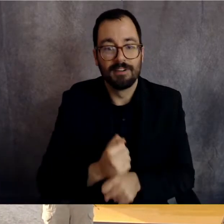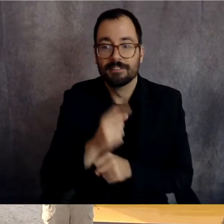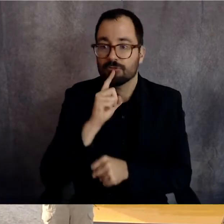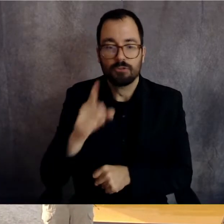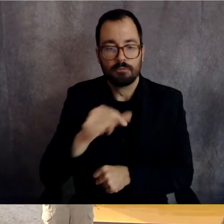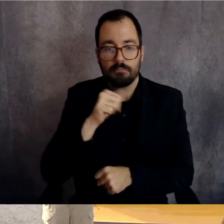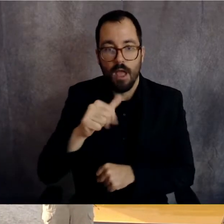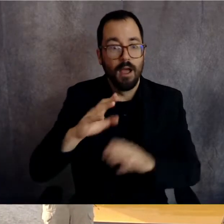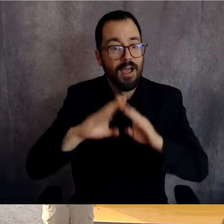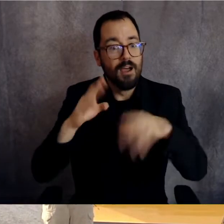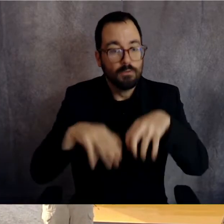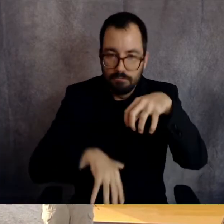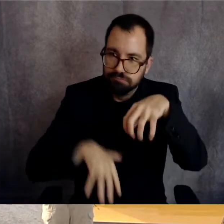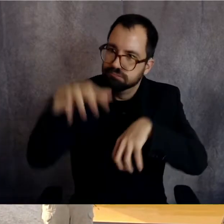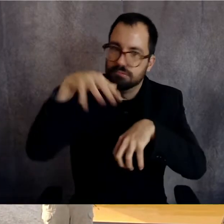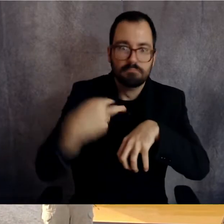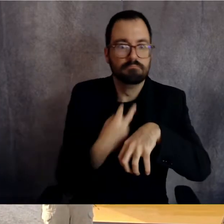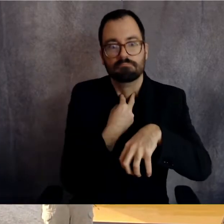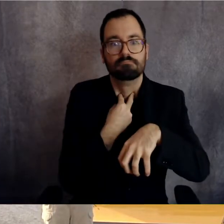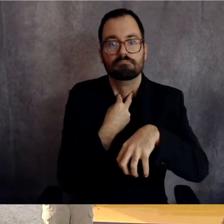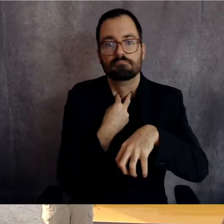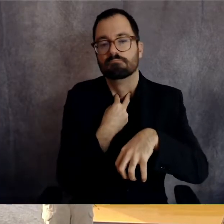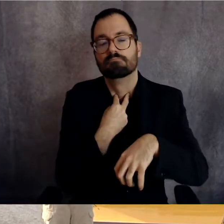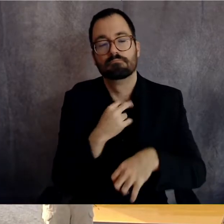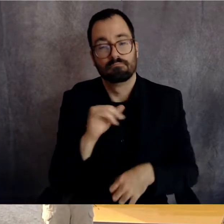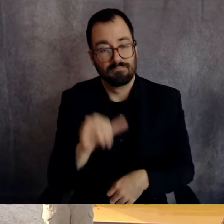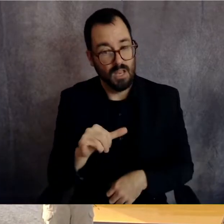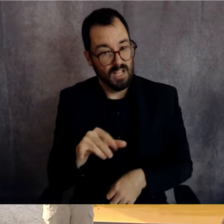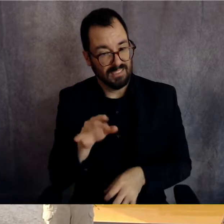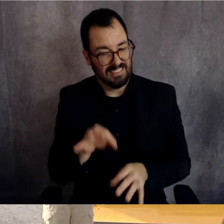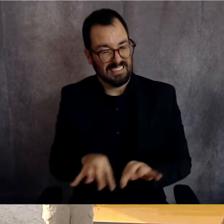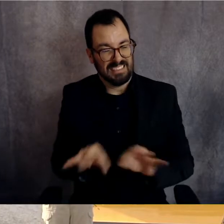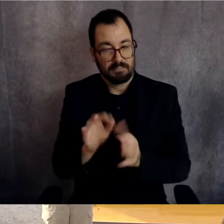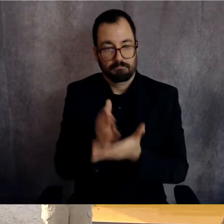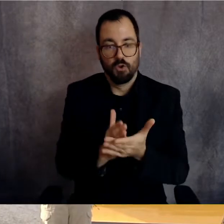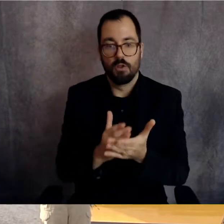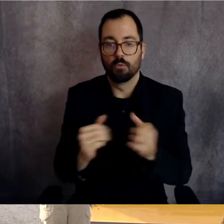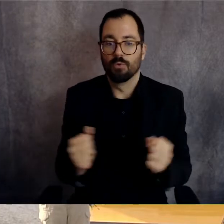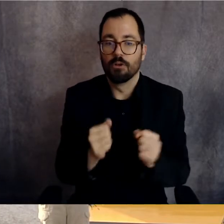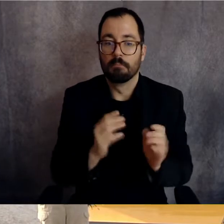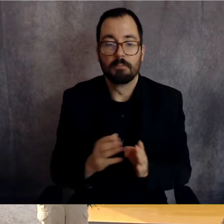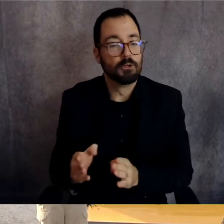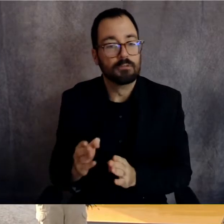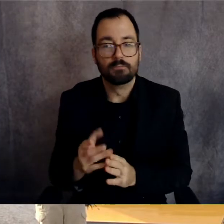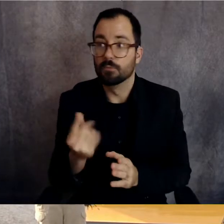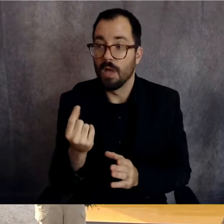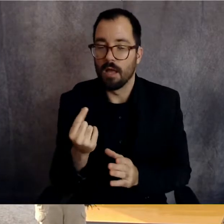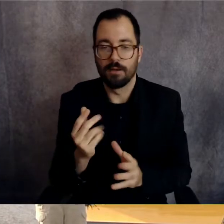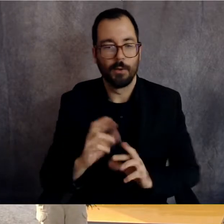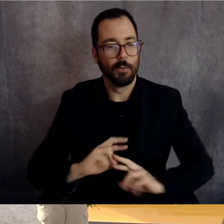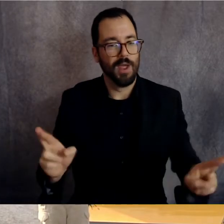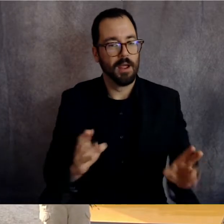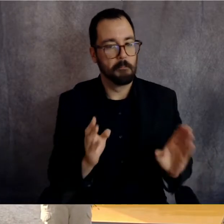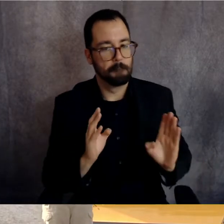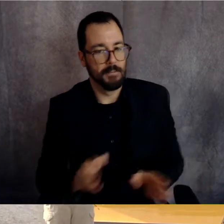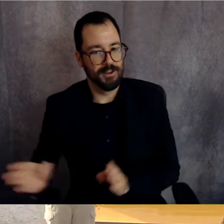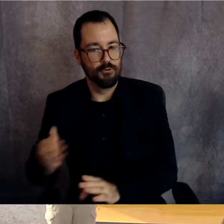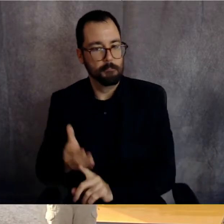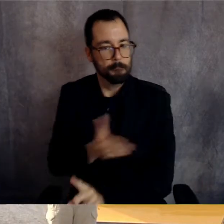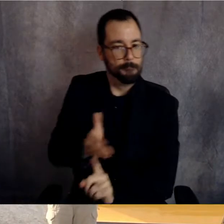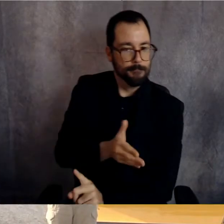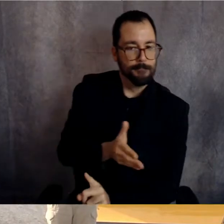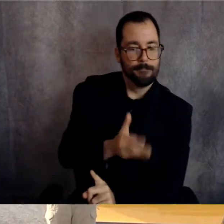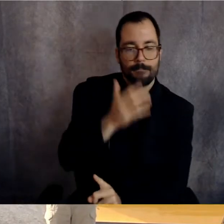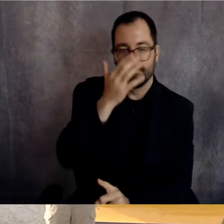homes. This piece of winter preparedness is about being prepared. It's about caring for our most vulnerable folks here